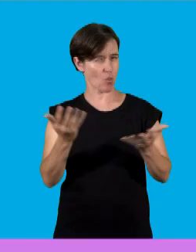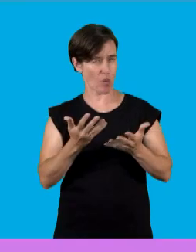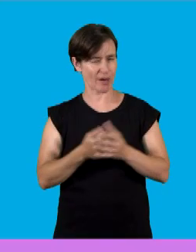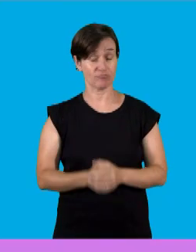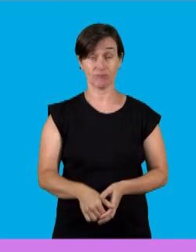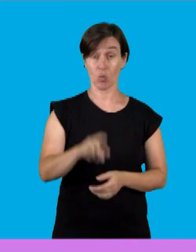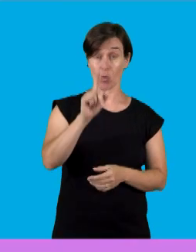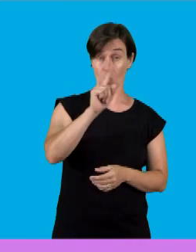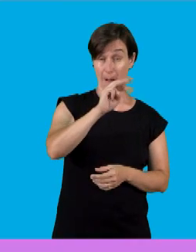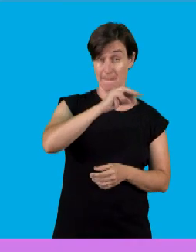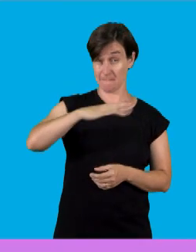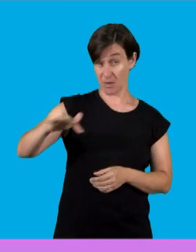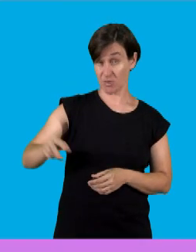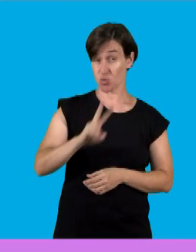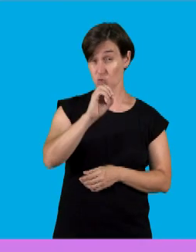amount